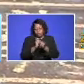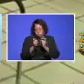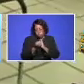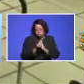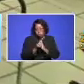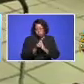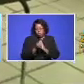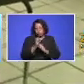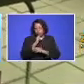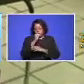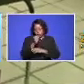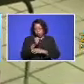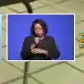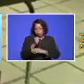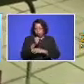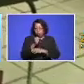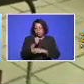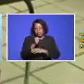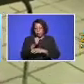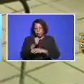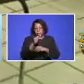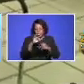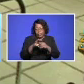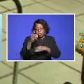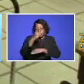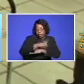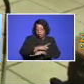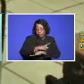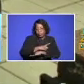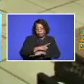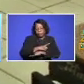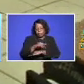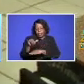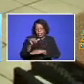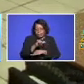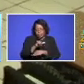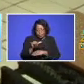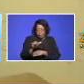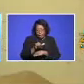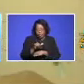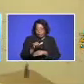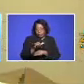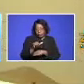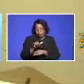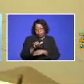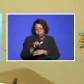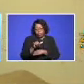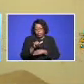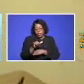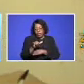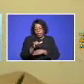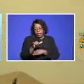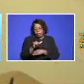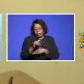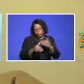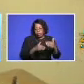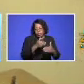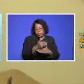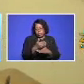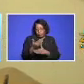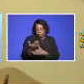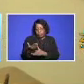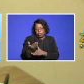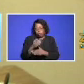that come general election day, if that same appetite is still prevalent, that we